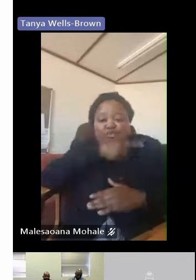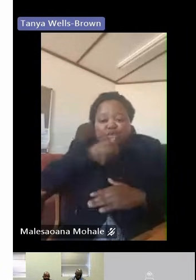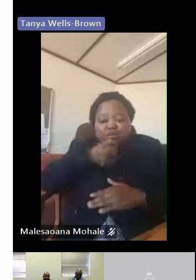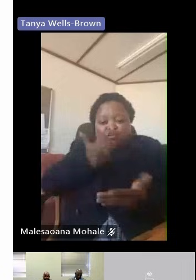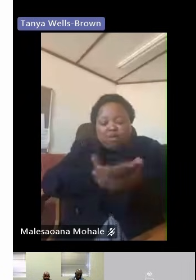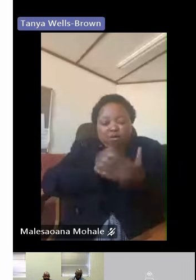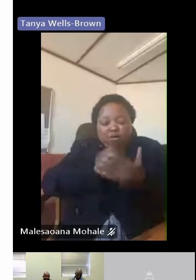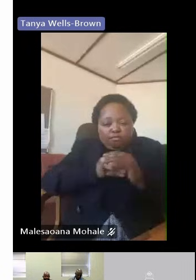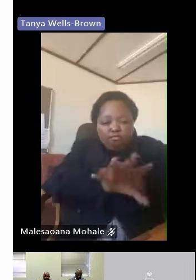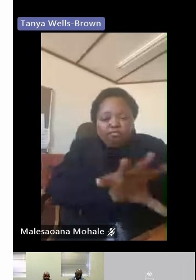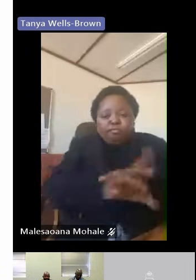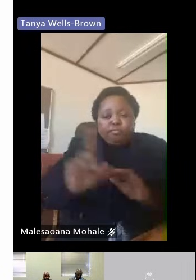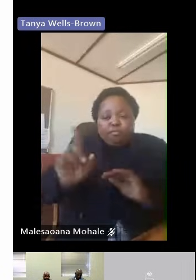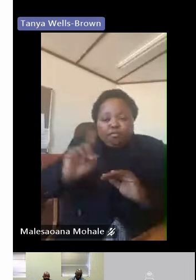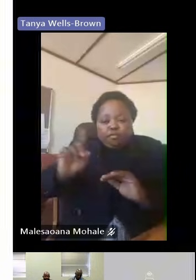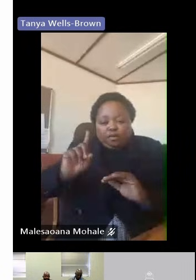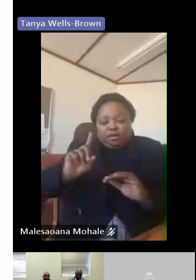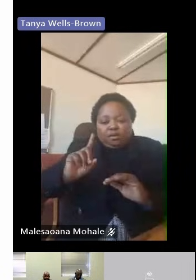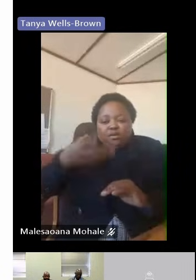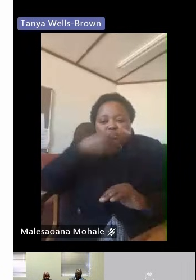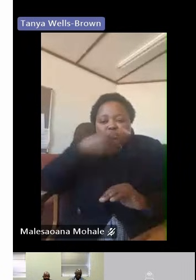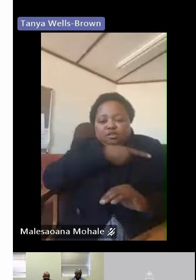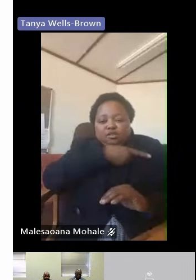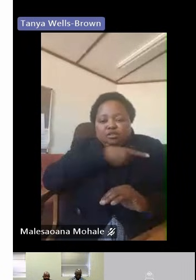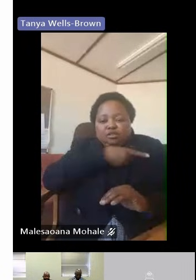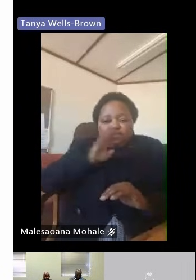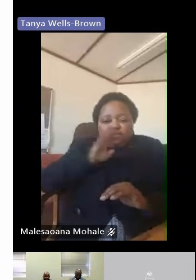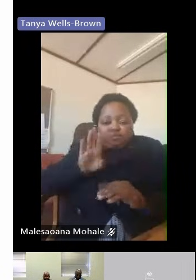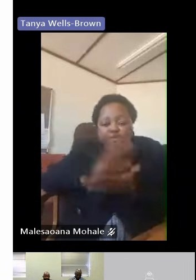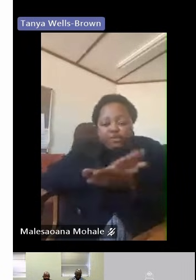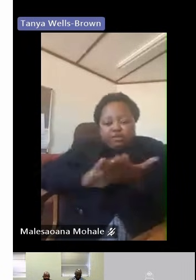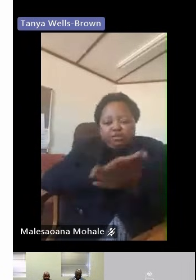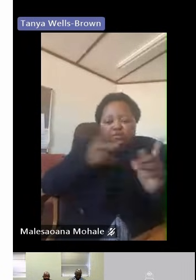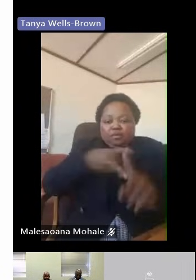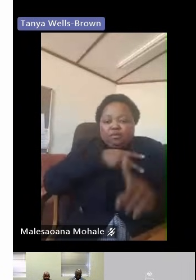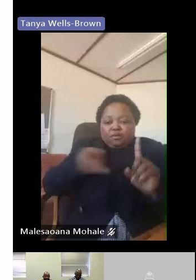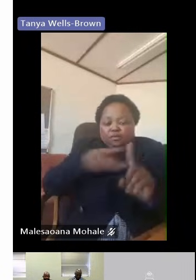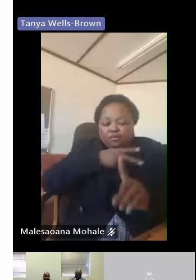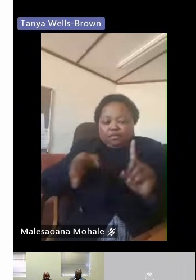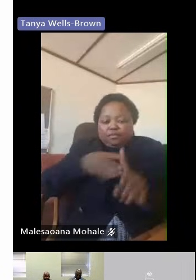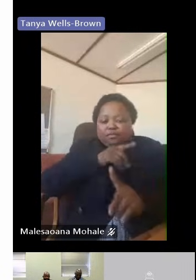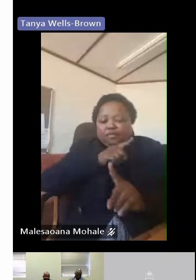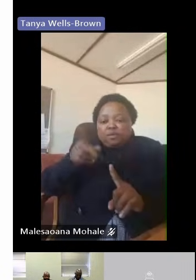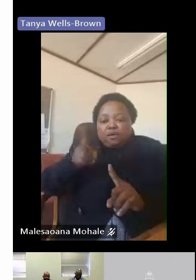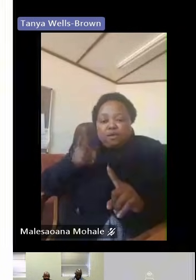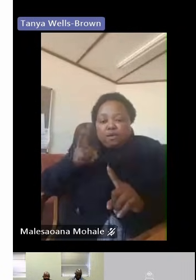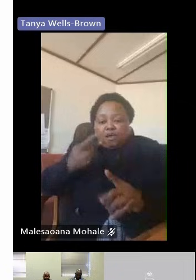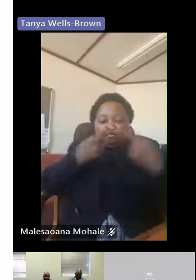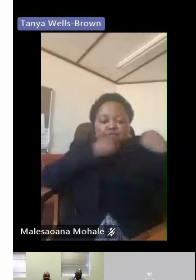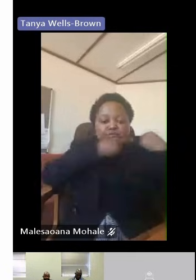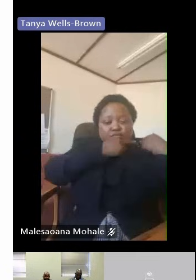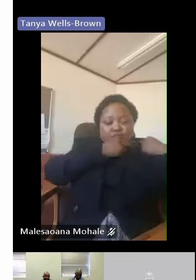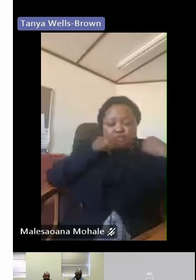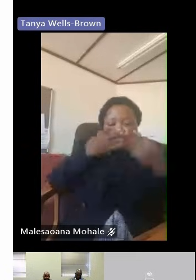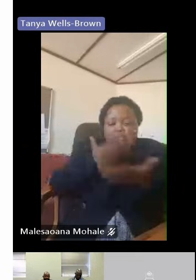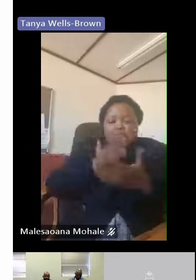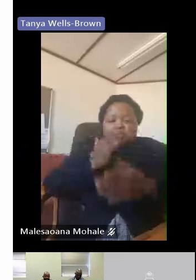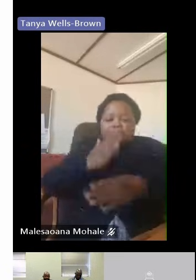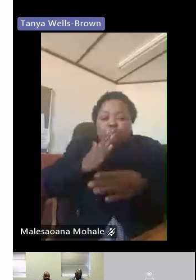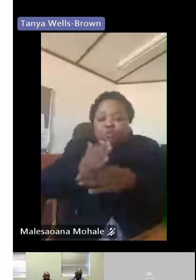gender-based violence. And health is central to this role, but it does operate in silos, and